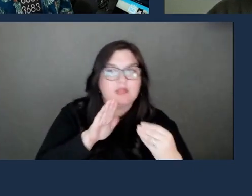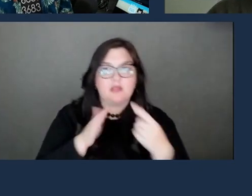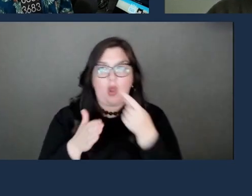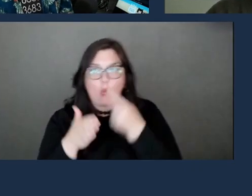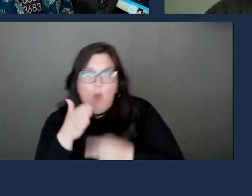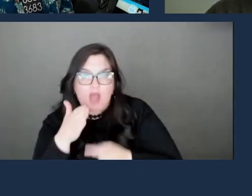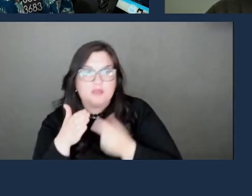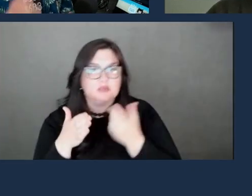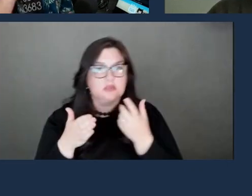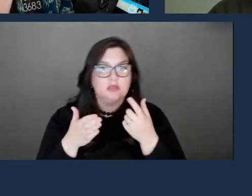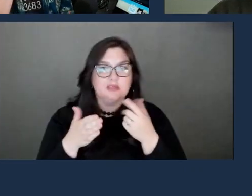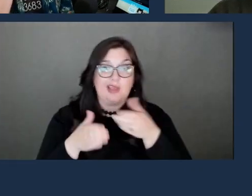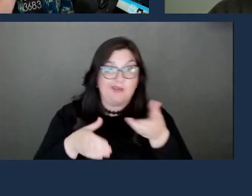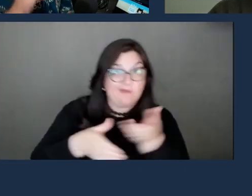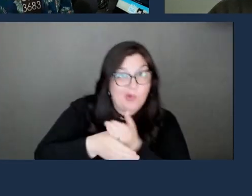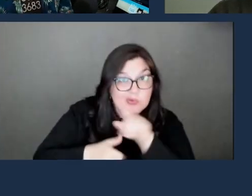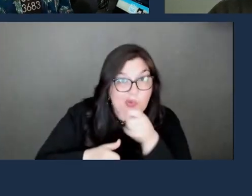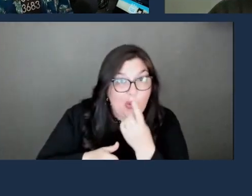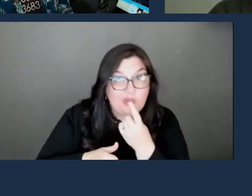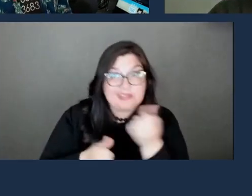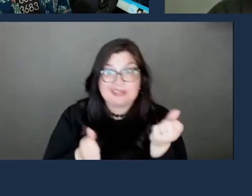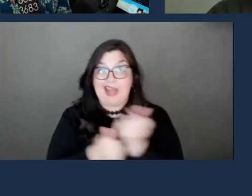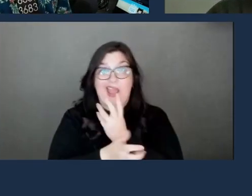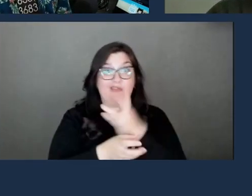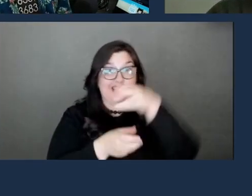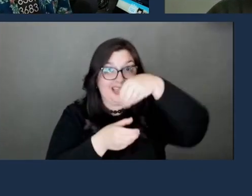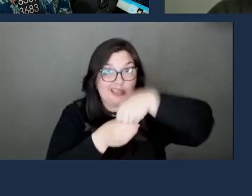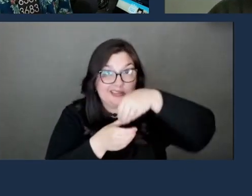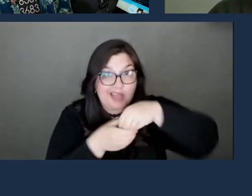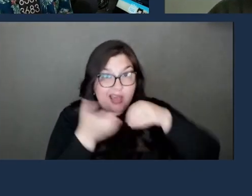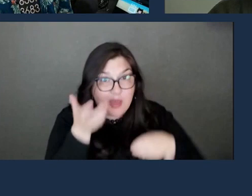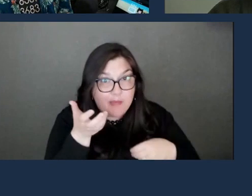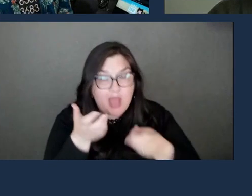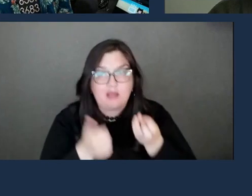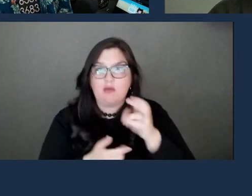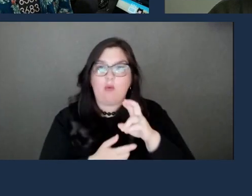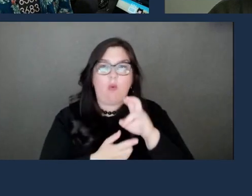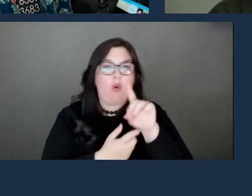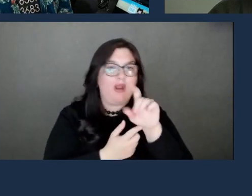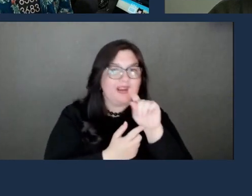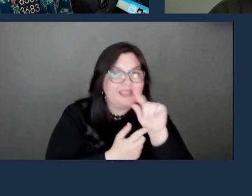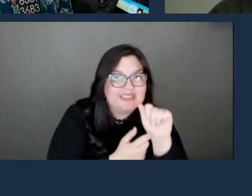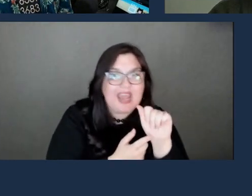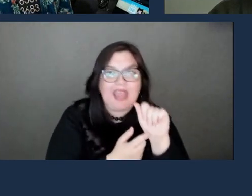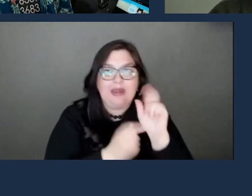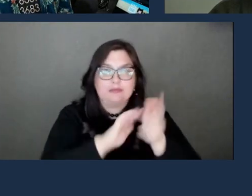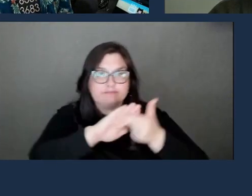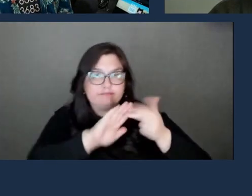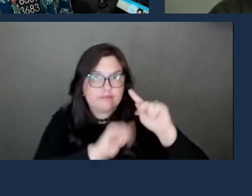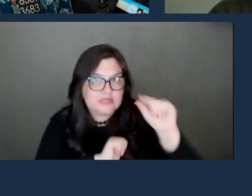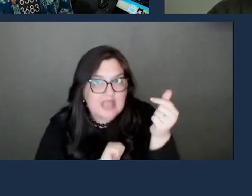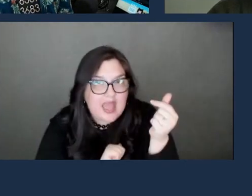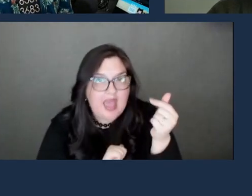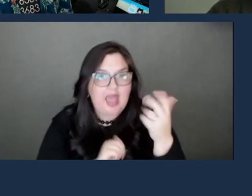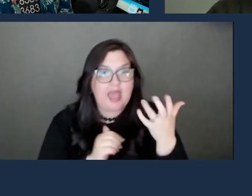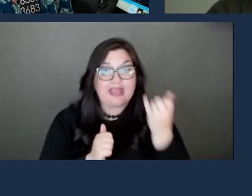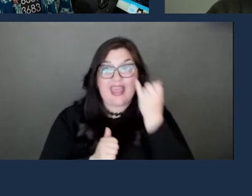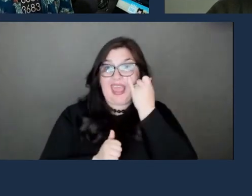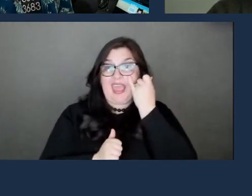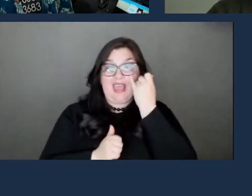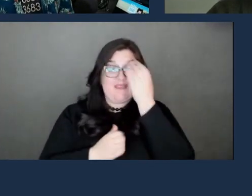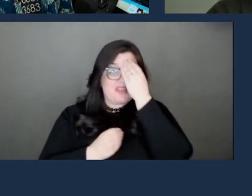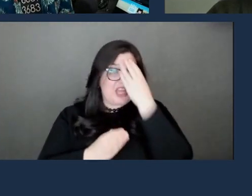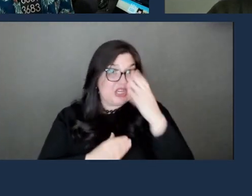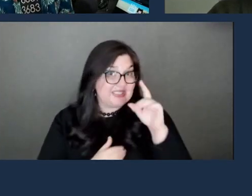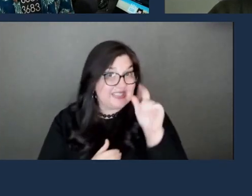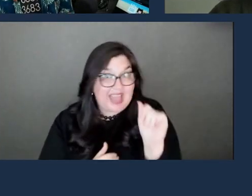Is it just a folder? Is it everything in the bucket? Or is it just maybe data that's tagged with this tag? File. Yep. So if there's data Okay. you don't want to go